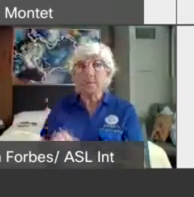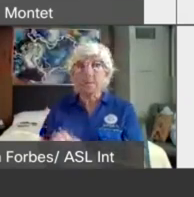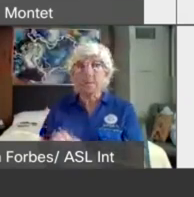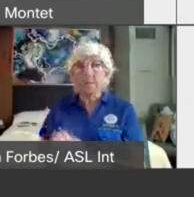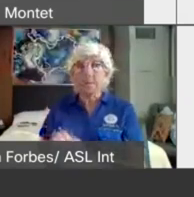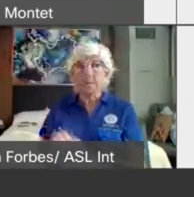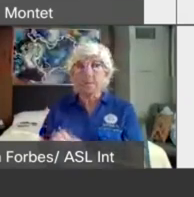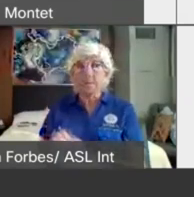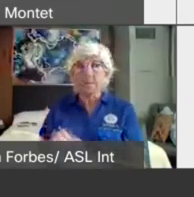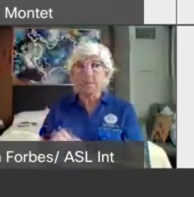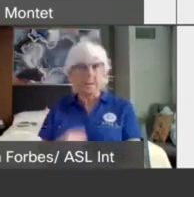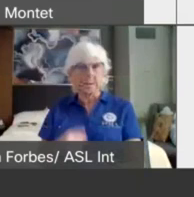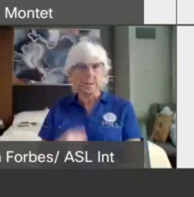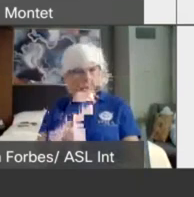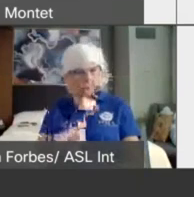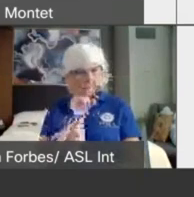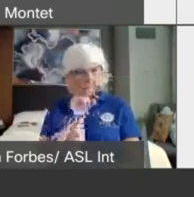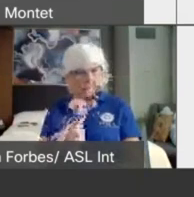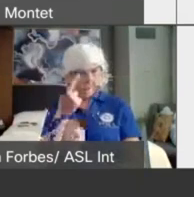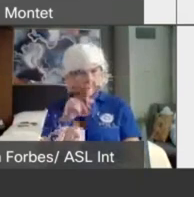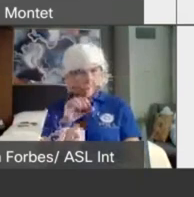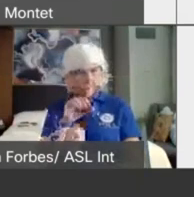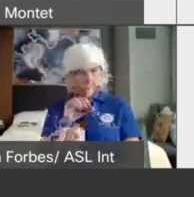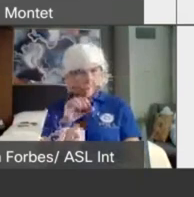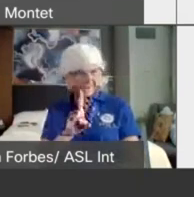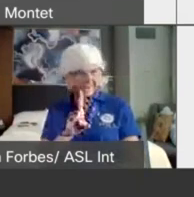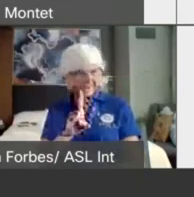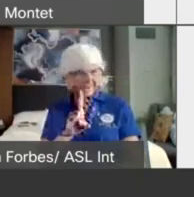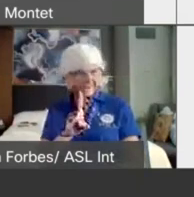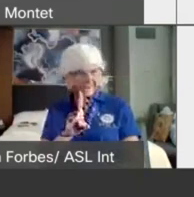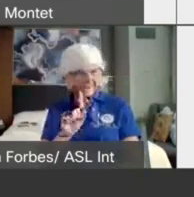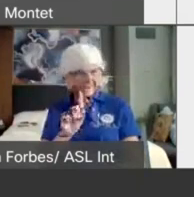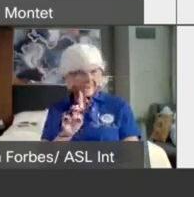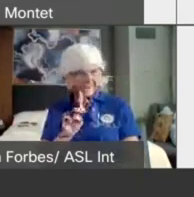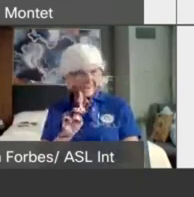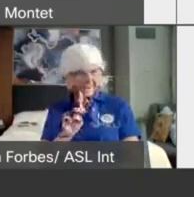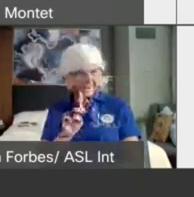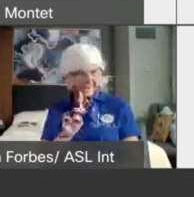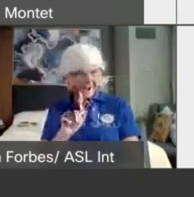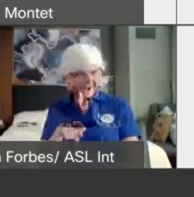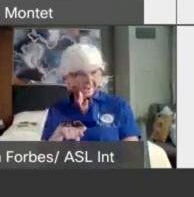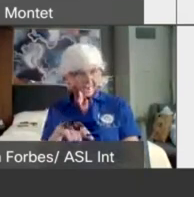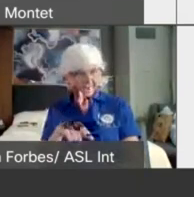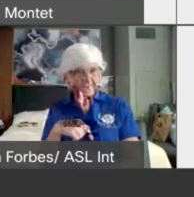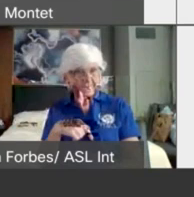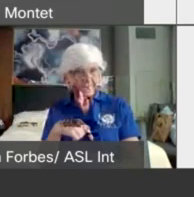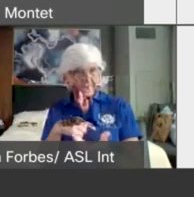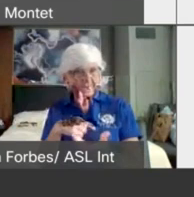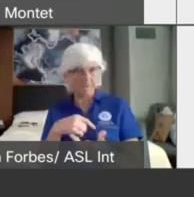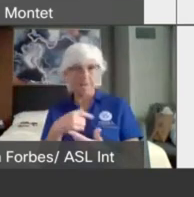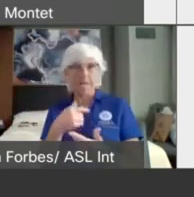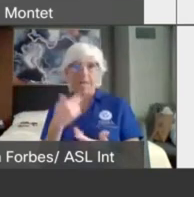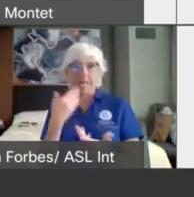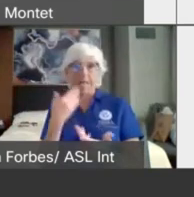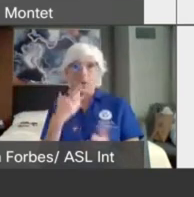I'm assuming that was for DSNAP as well. I couldn't tell. I don't know if that's DSNAP or FEMA. I couldn't tell.